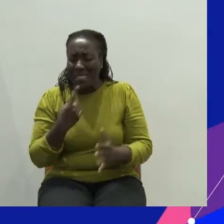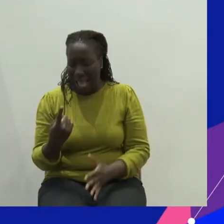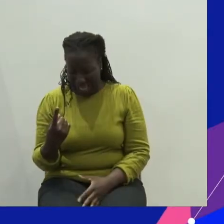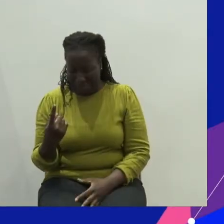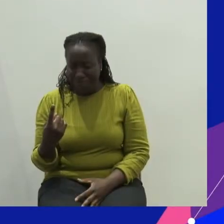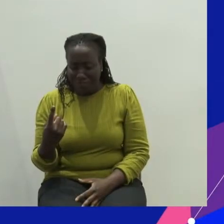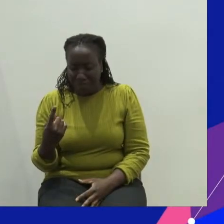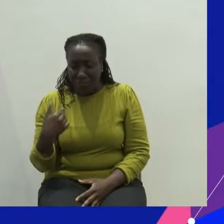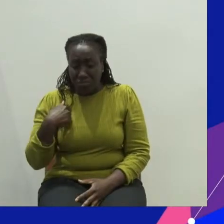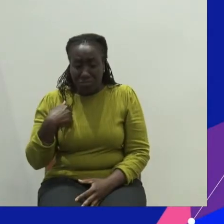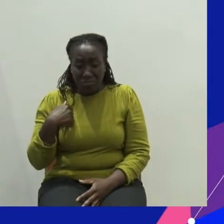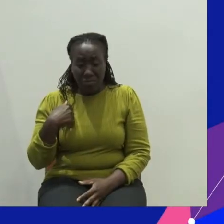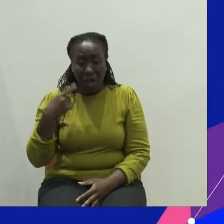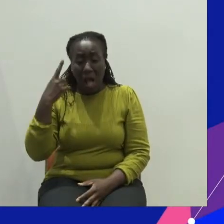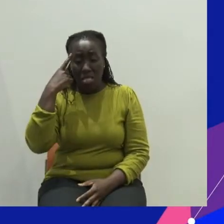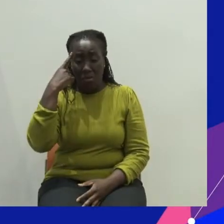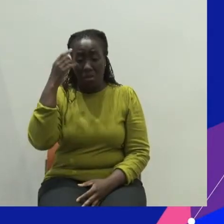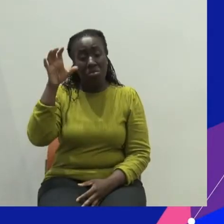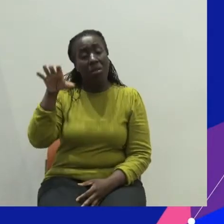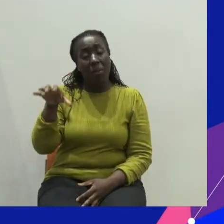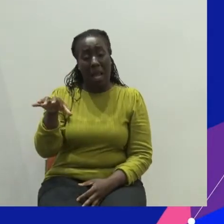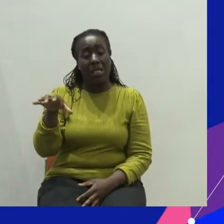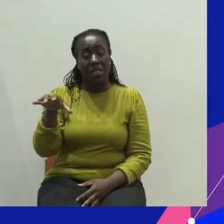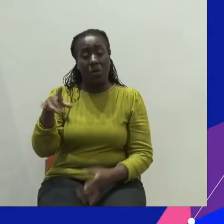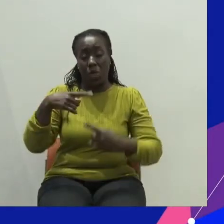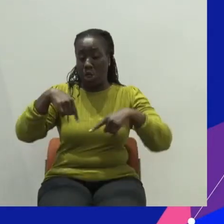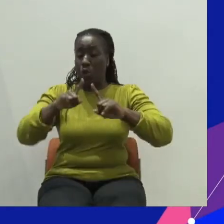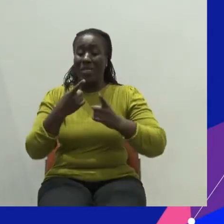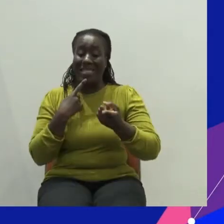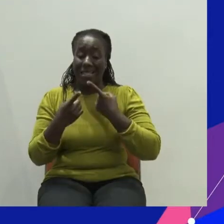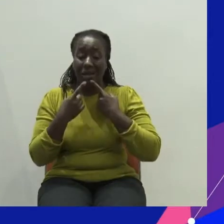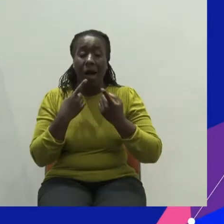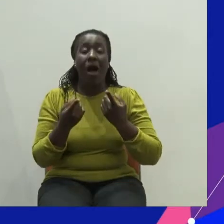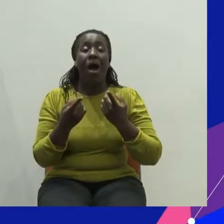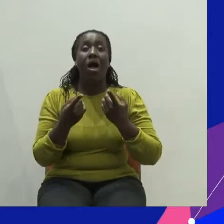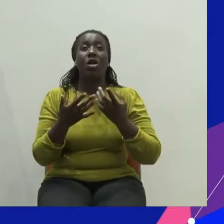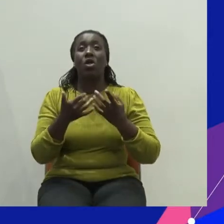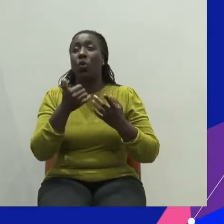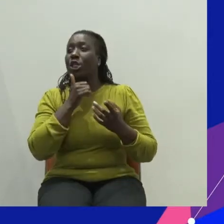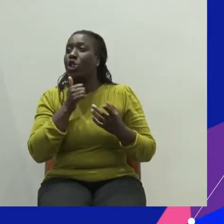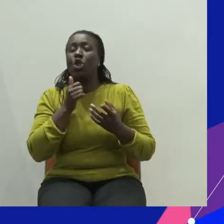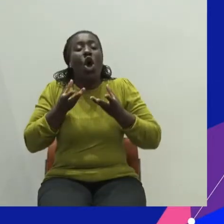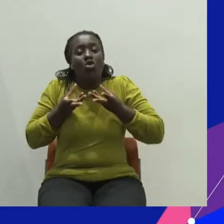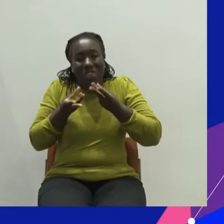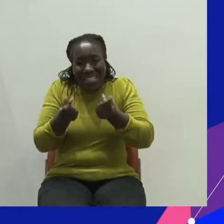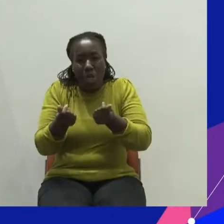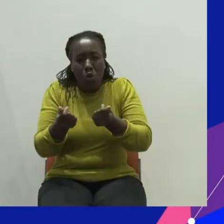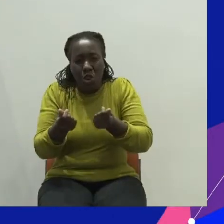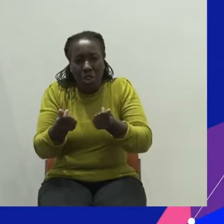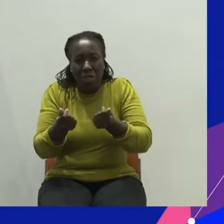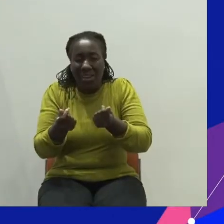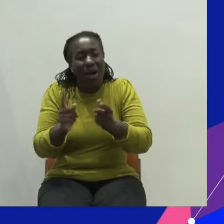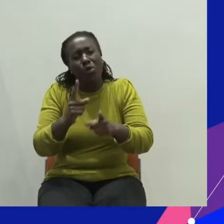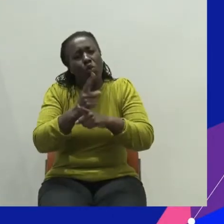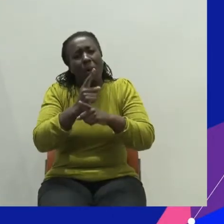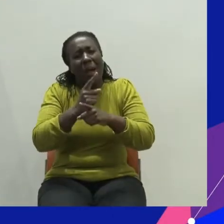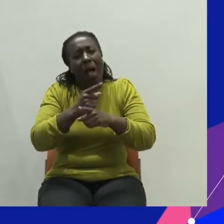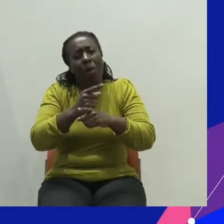I immediately thought of the place where we use that is when we were trying to do directed evolution. And I didn't talk about any of the work